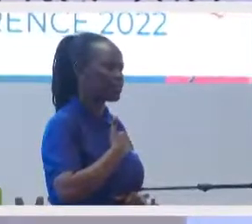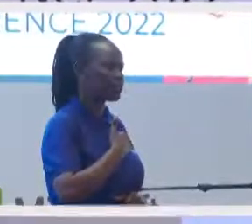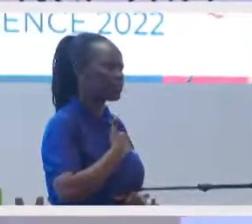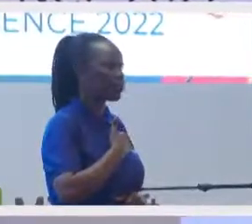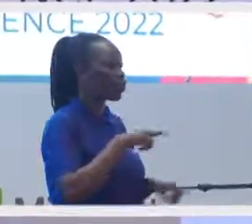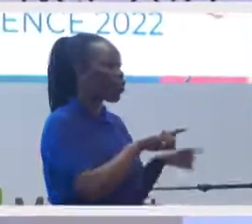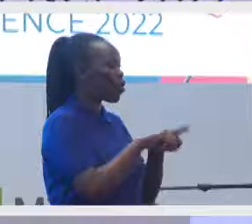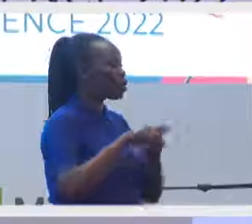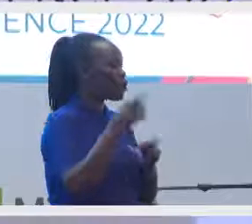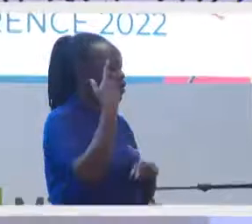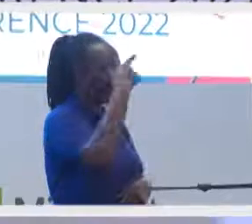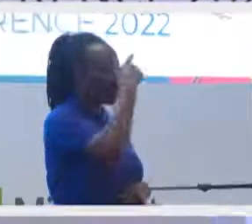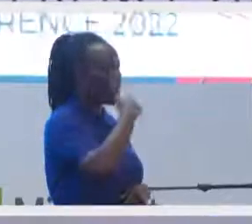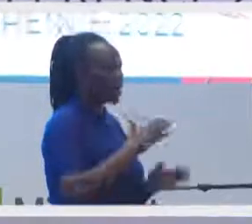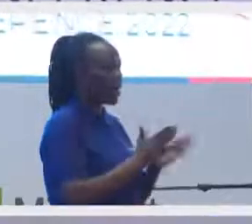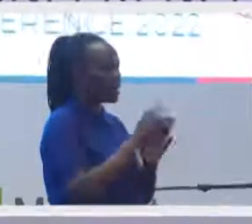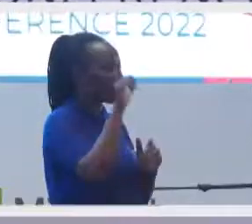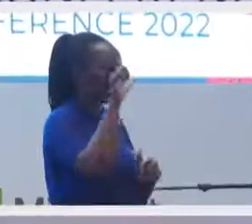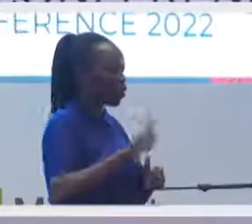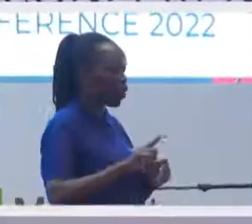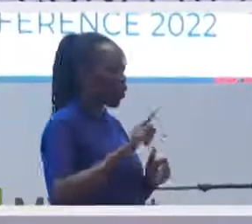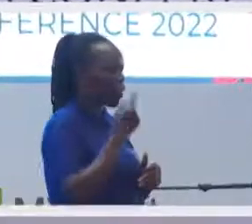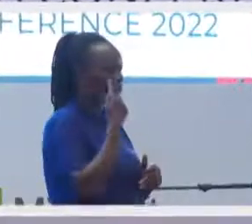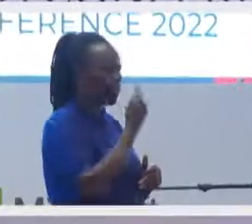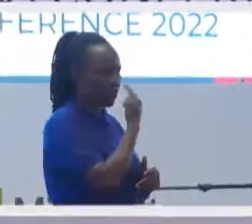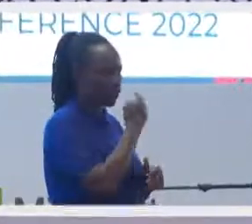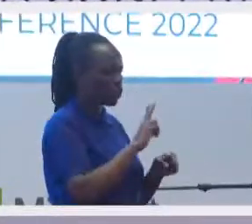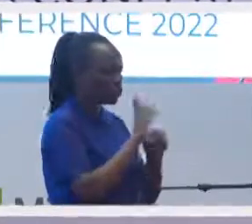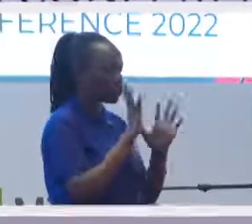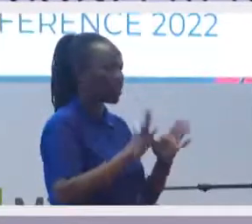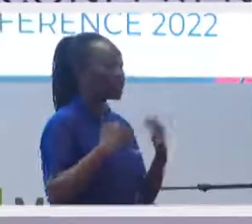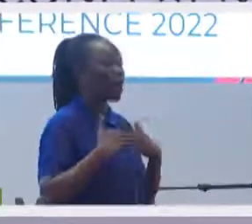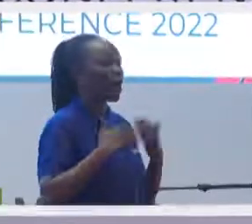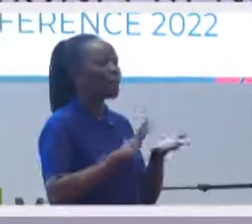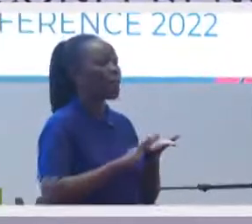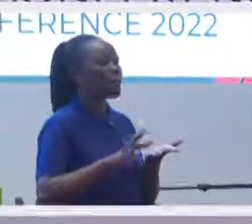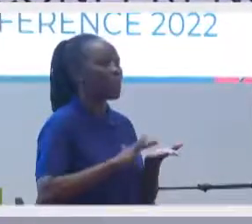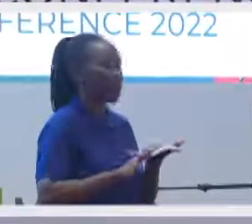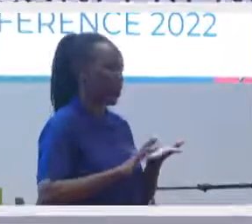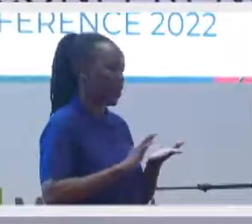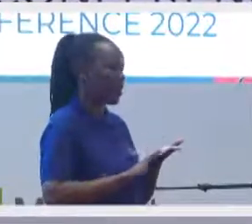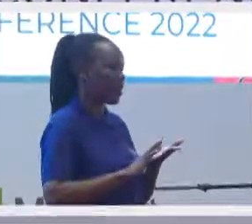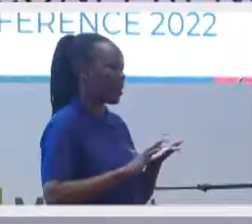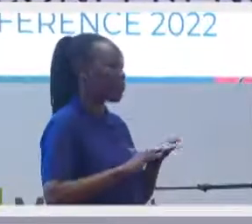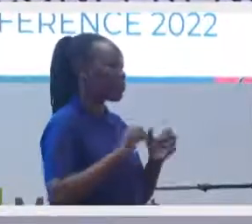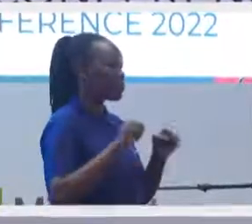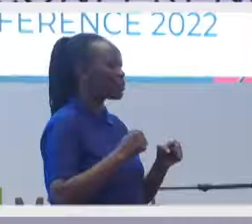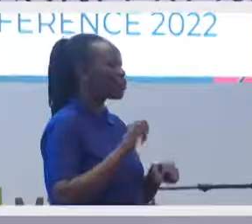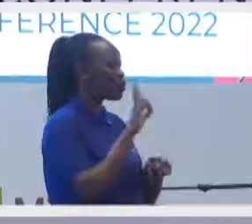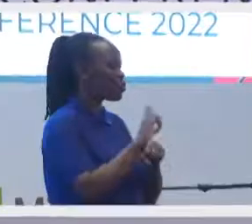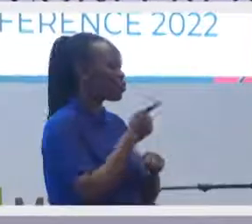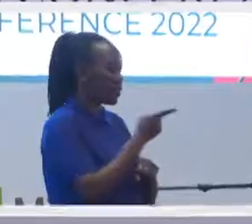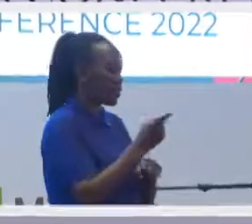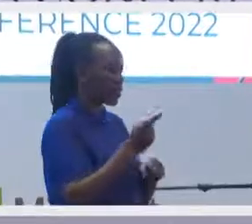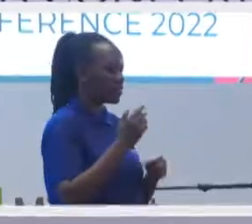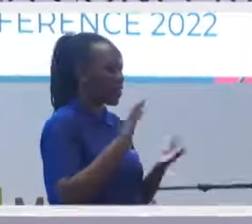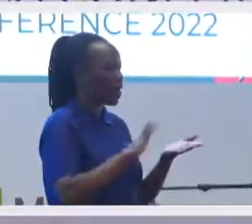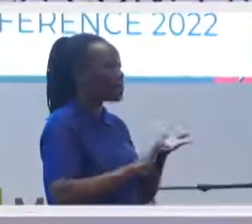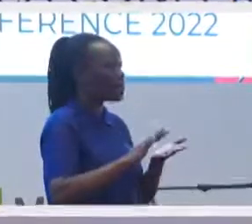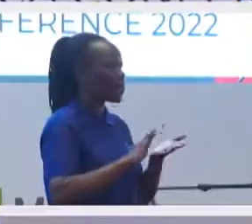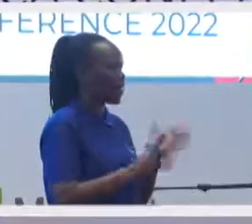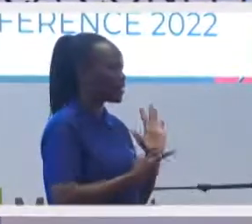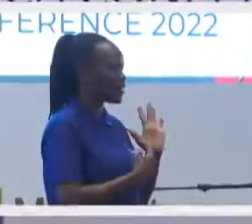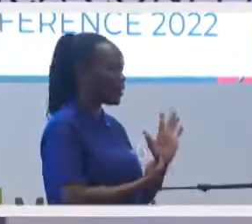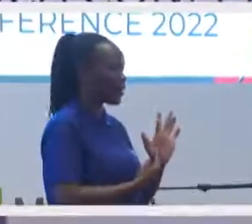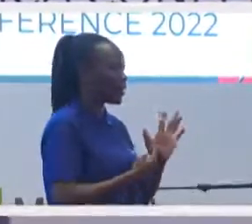Also for blind and low vision users, we do have the Braille back, which allows you operate an Android with a Braille display. And the